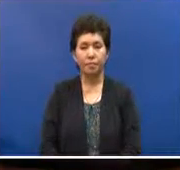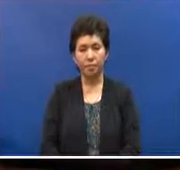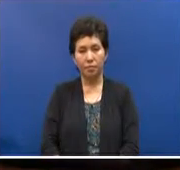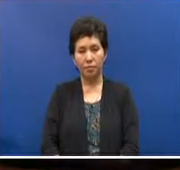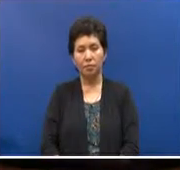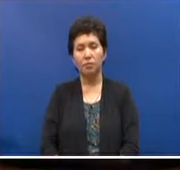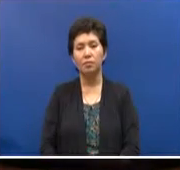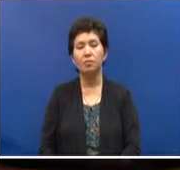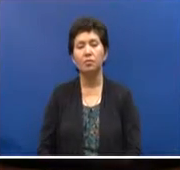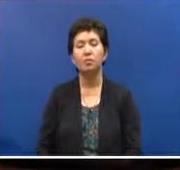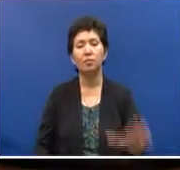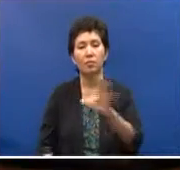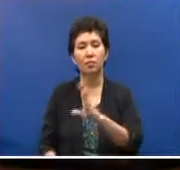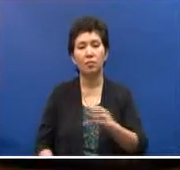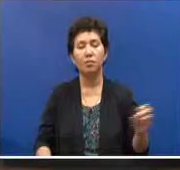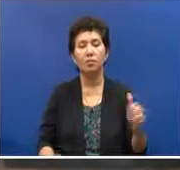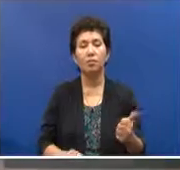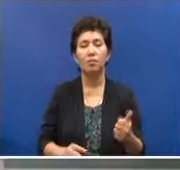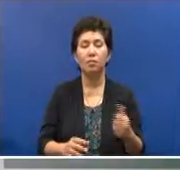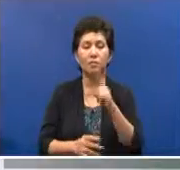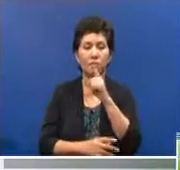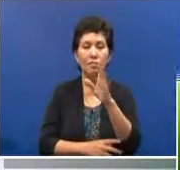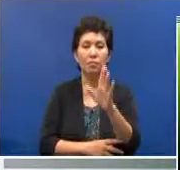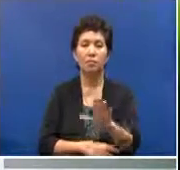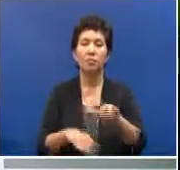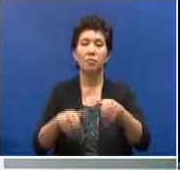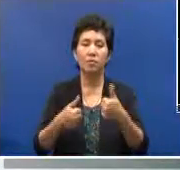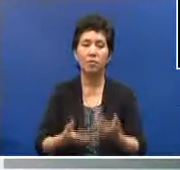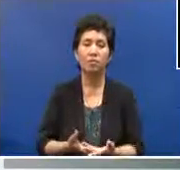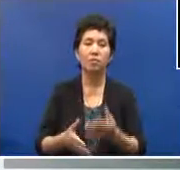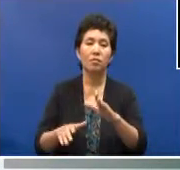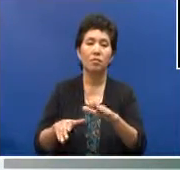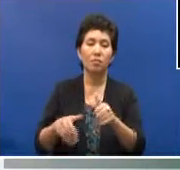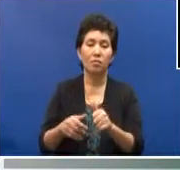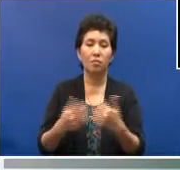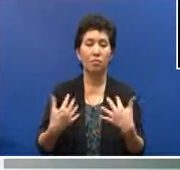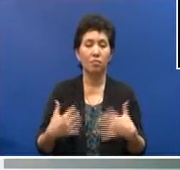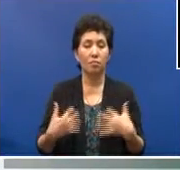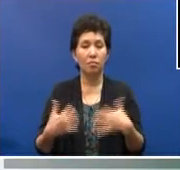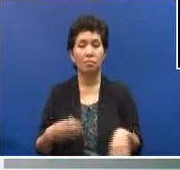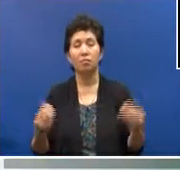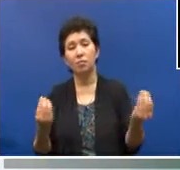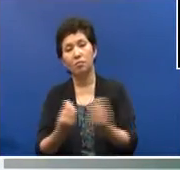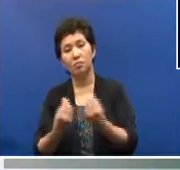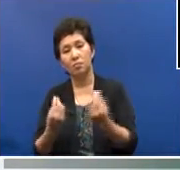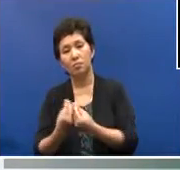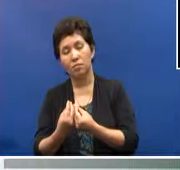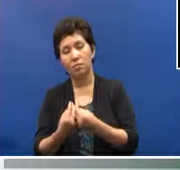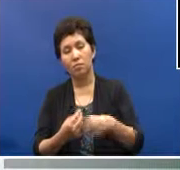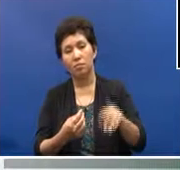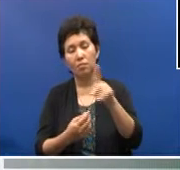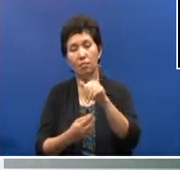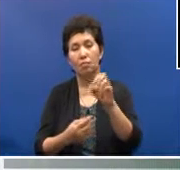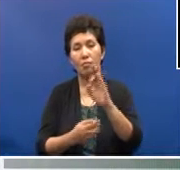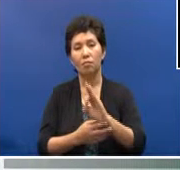Okay, and ethnic unity promises a calmer social atmosphere which is more tolerant, okay,